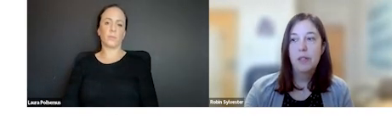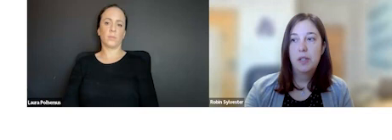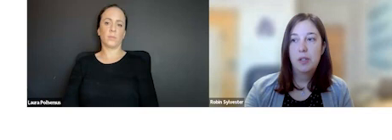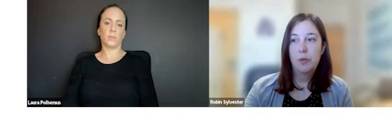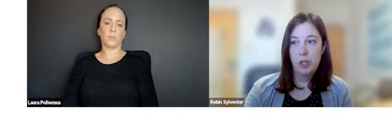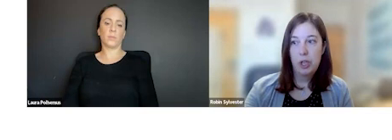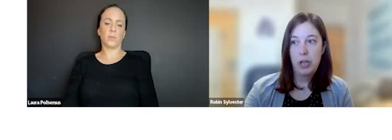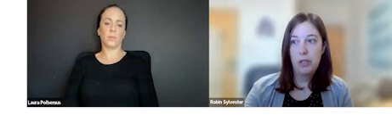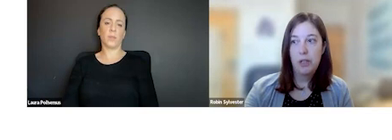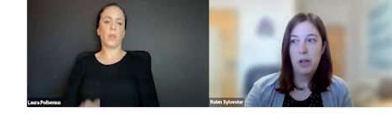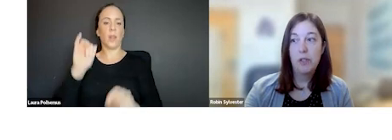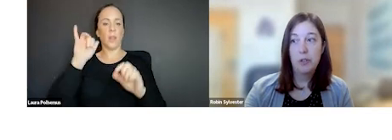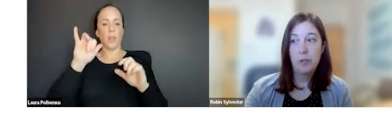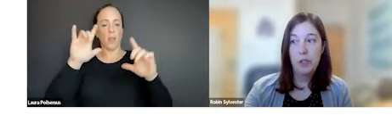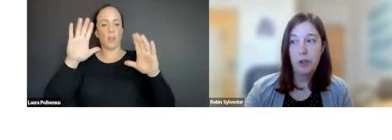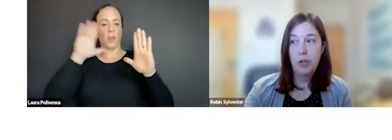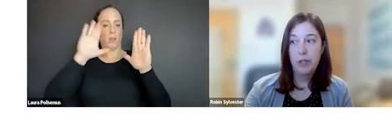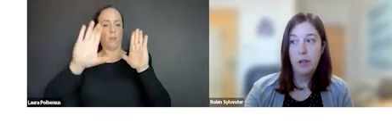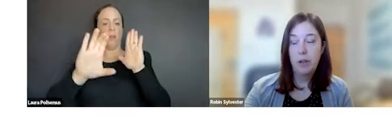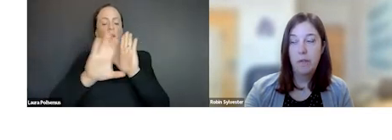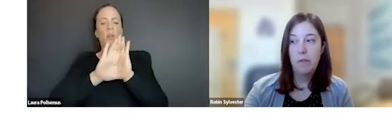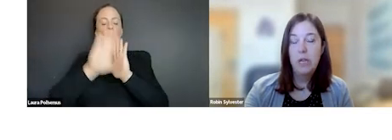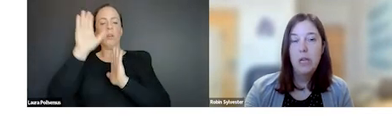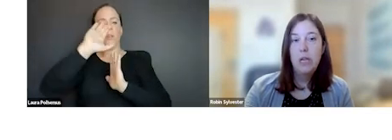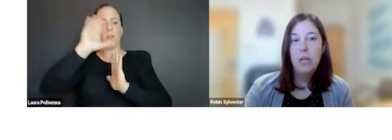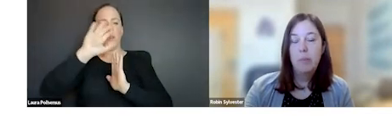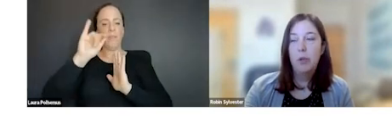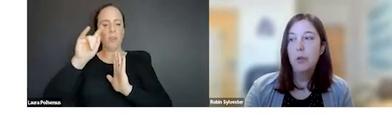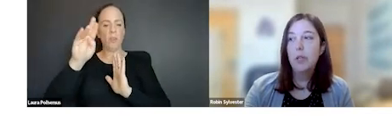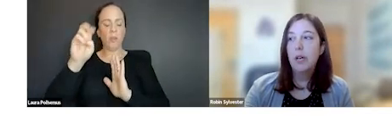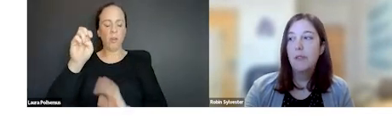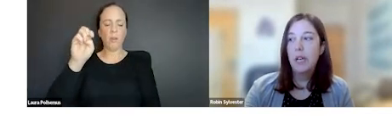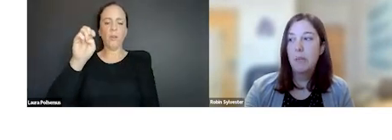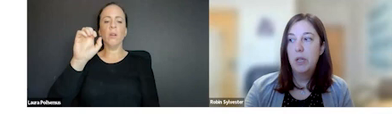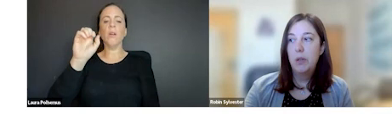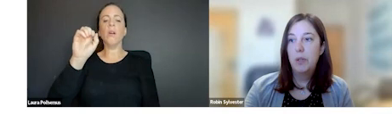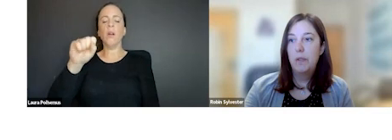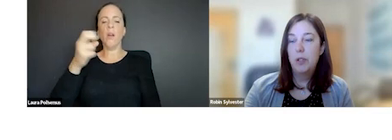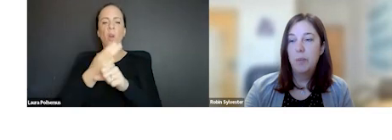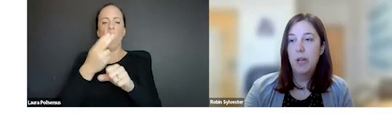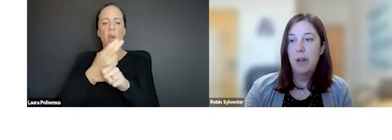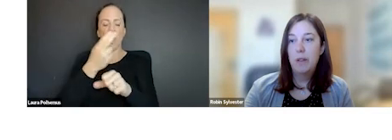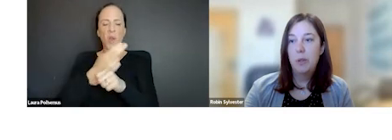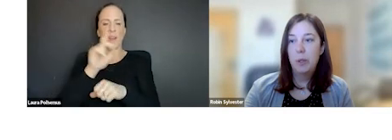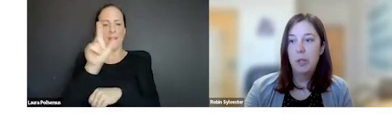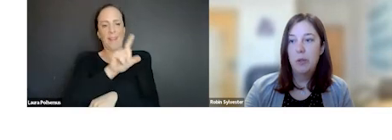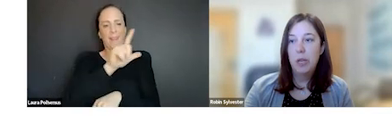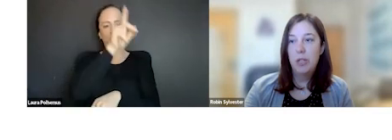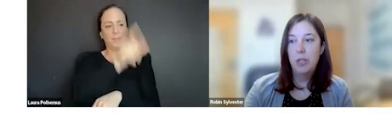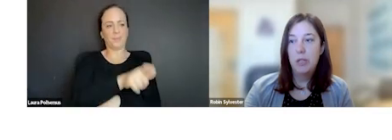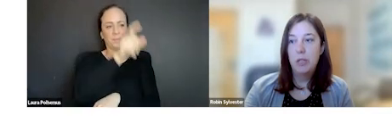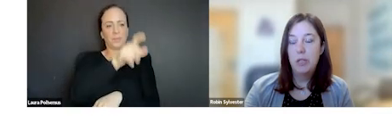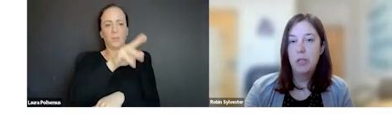This is a screenshot of the search feature on grants.gov. You can use the left-hand menu to filter by eligibility